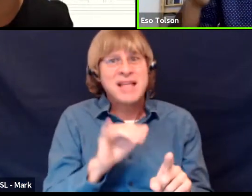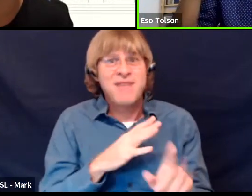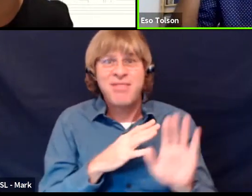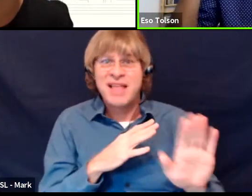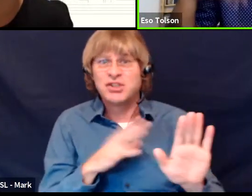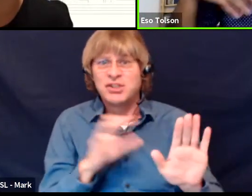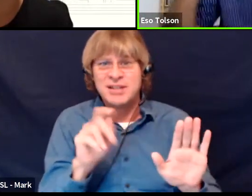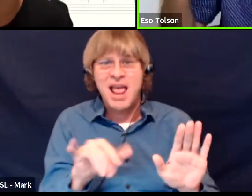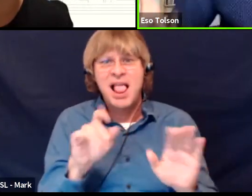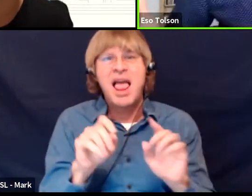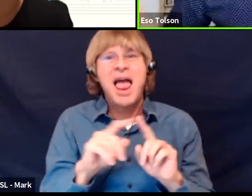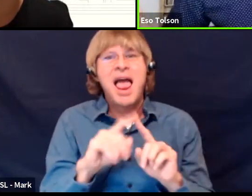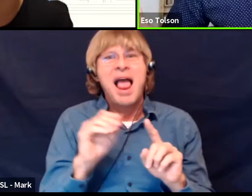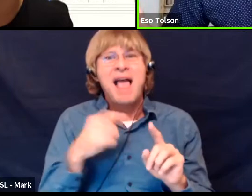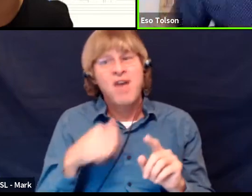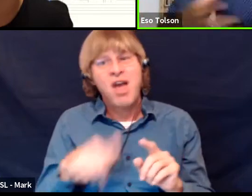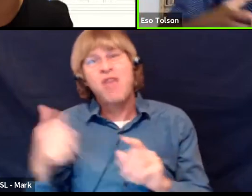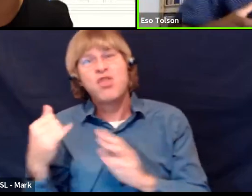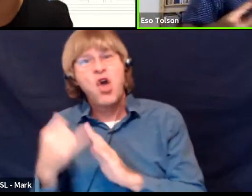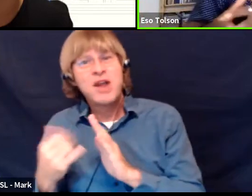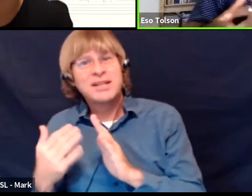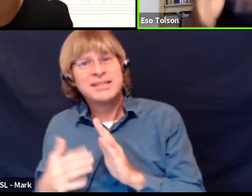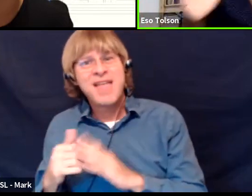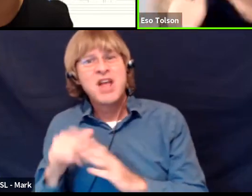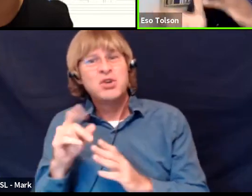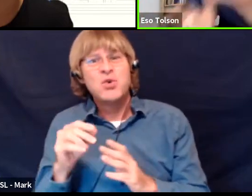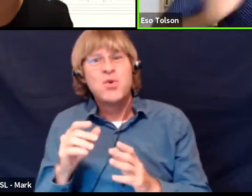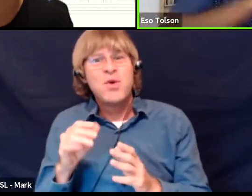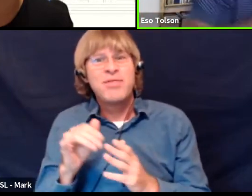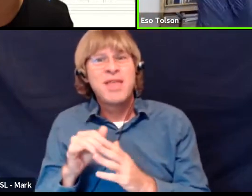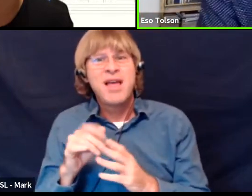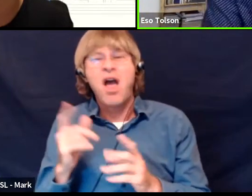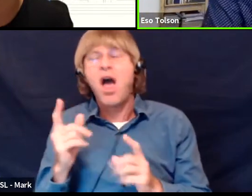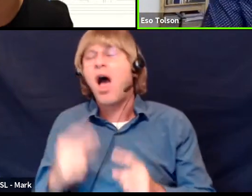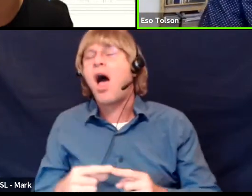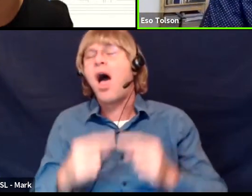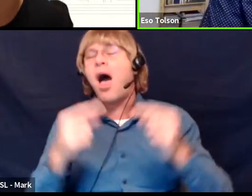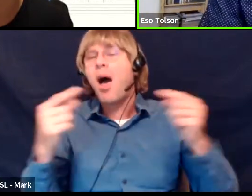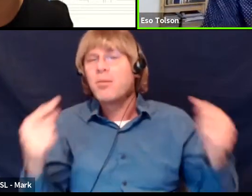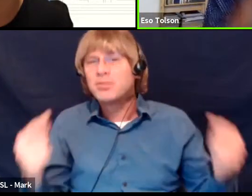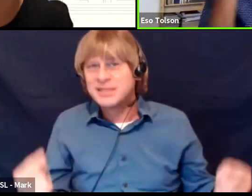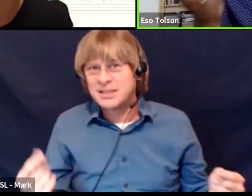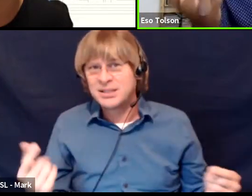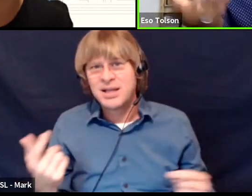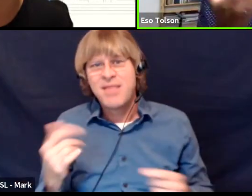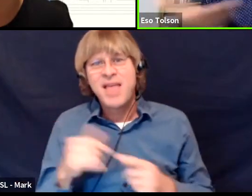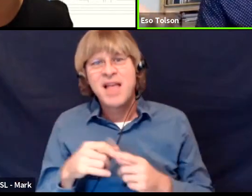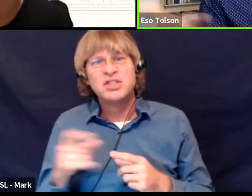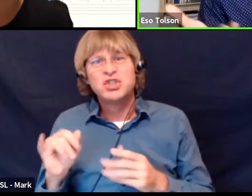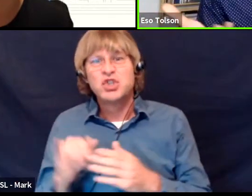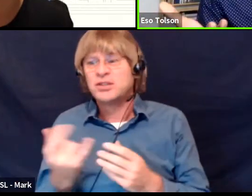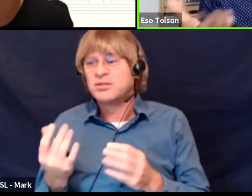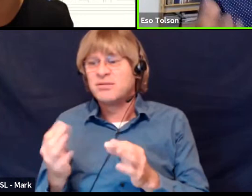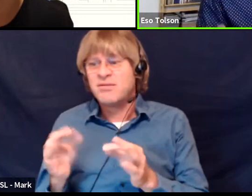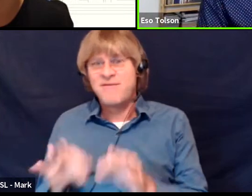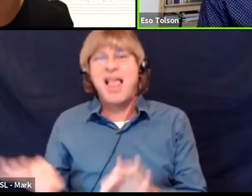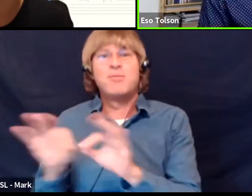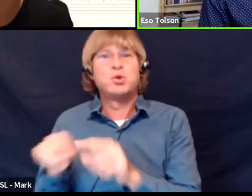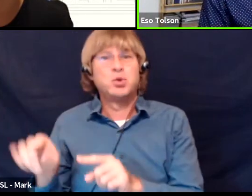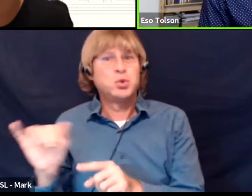great. And there are other artists that do things that are the complete opposite of those things that are just as